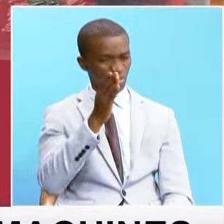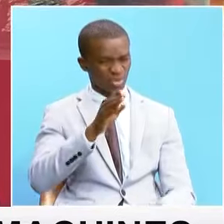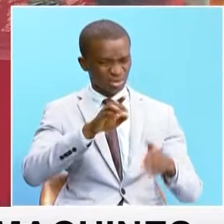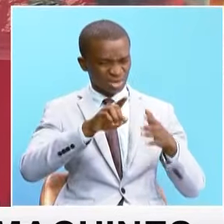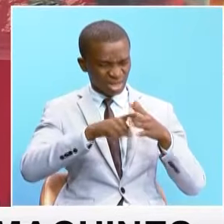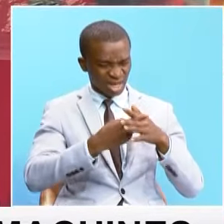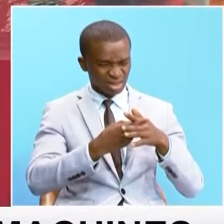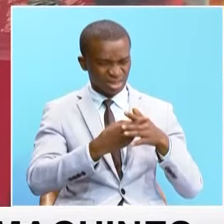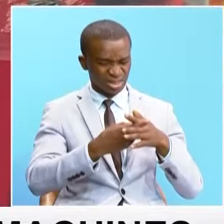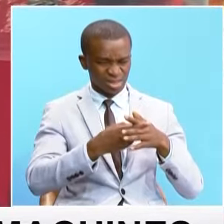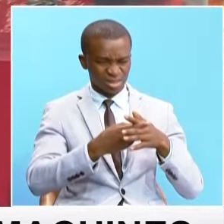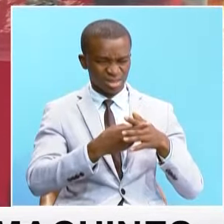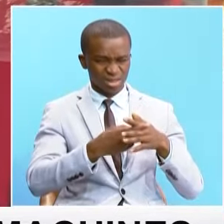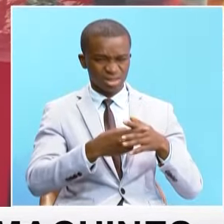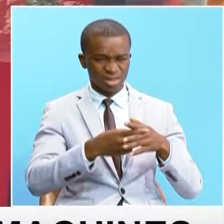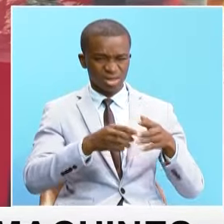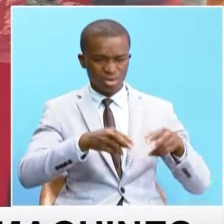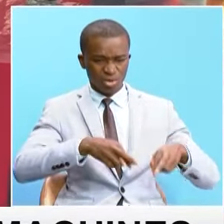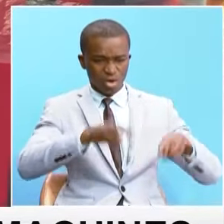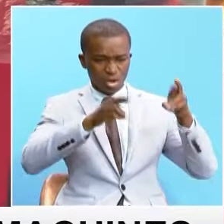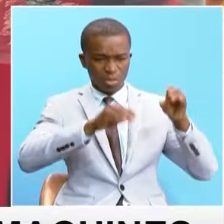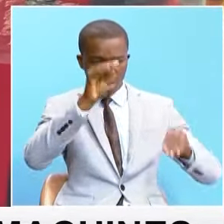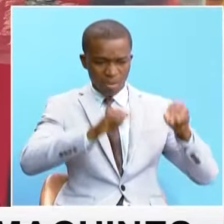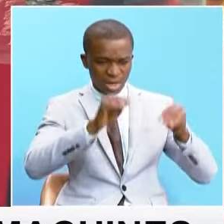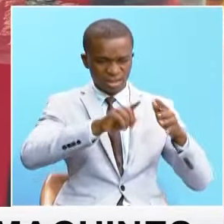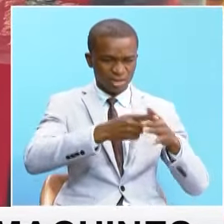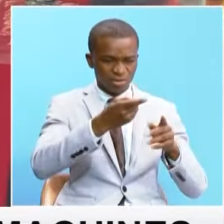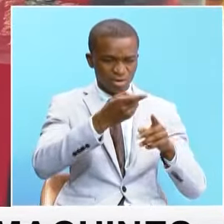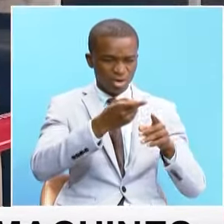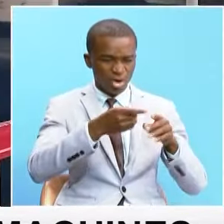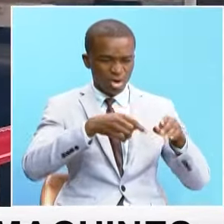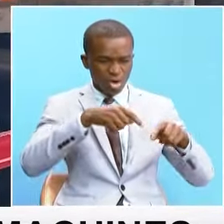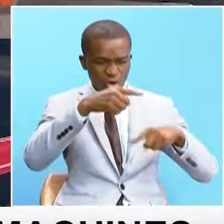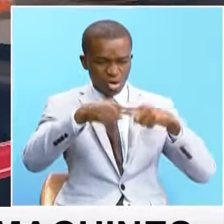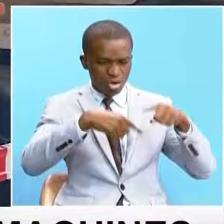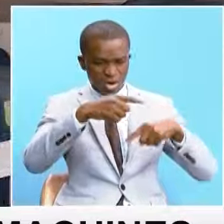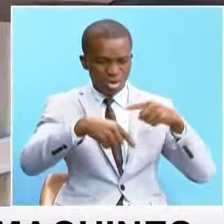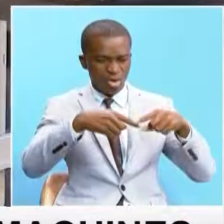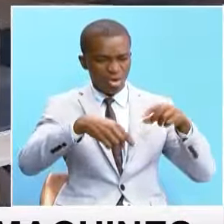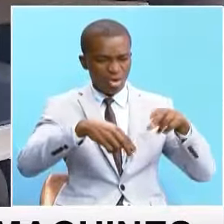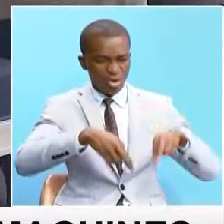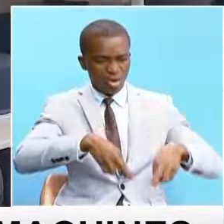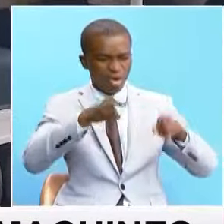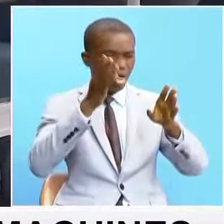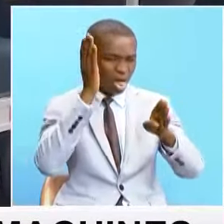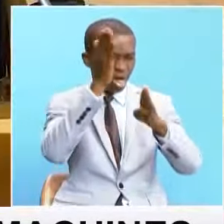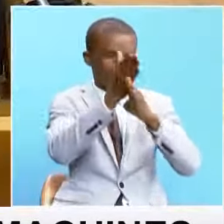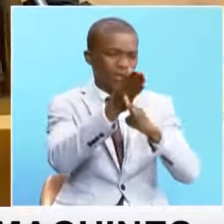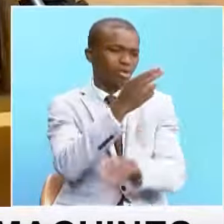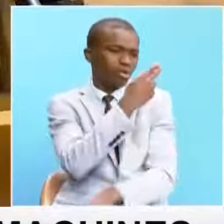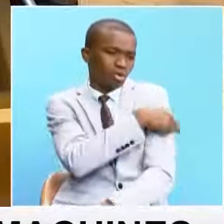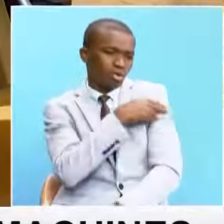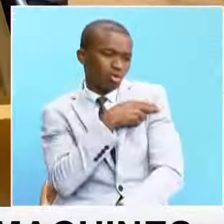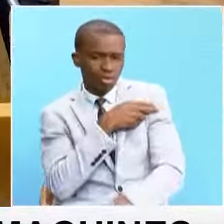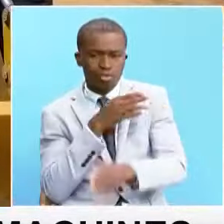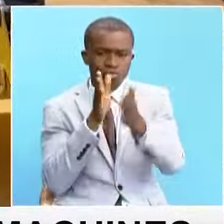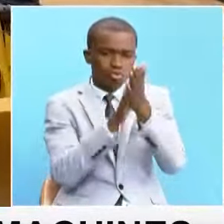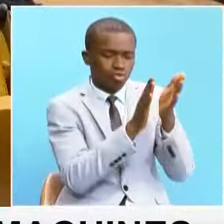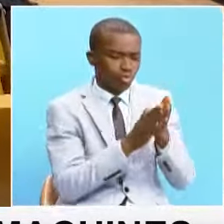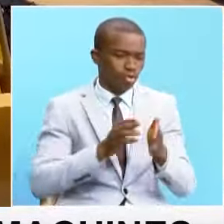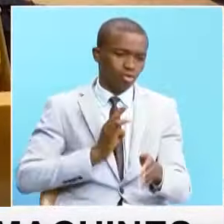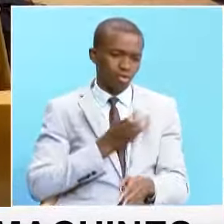schools, because these are priority, looking at the traffic that they take in. And then secondly, we'll move to